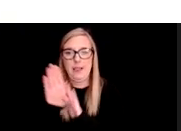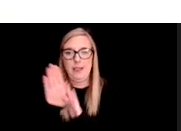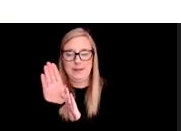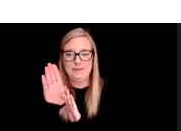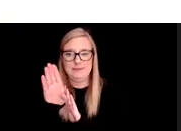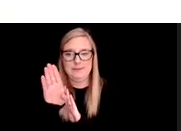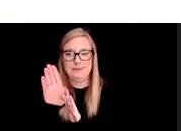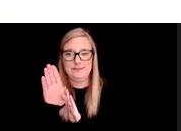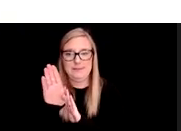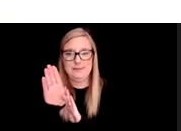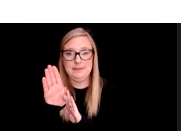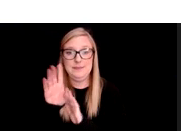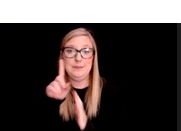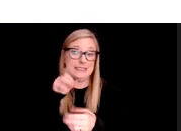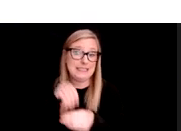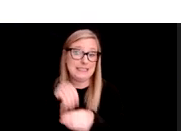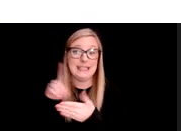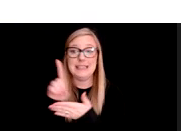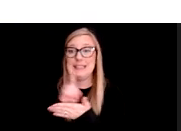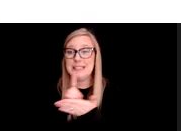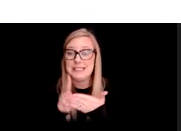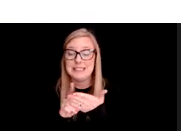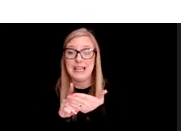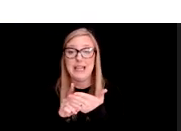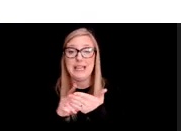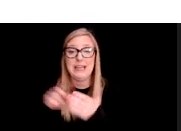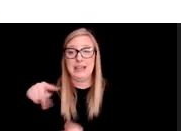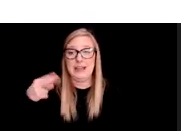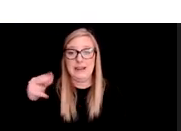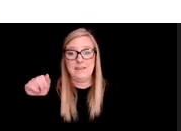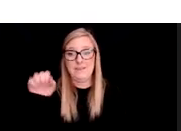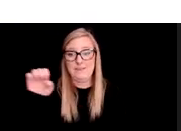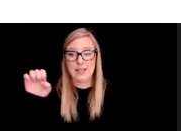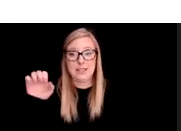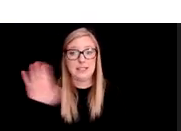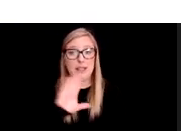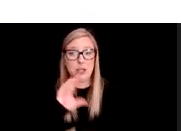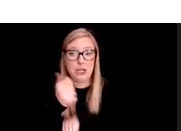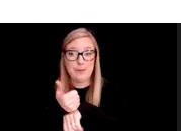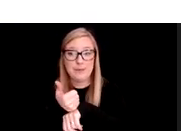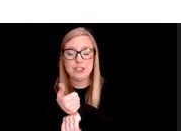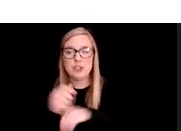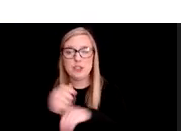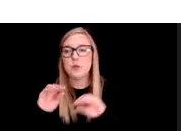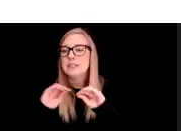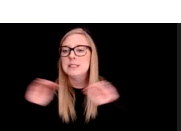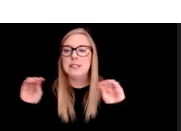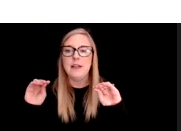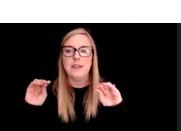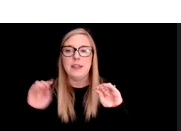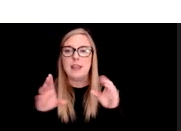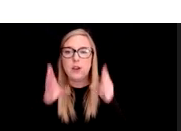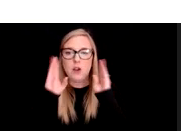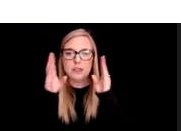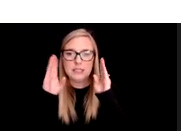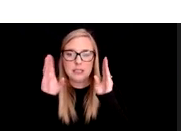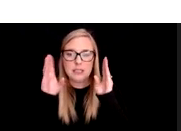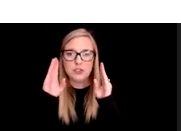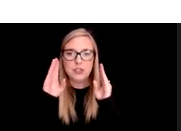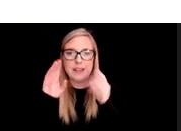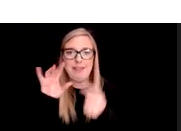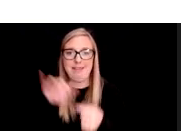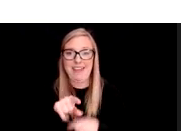phase, in its flat implementation, there was nothing really that called attention to that